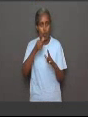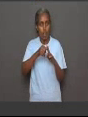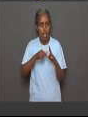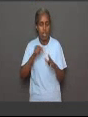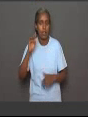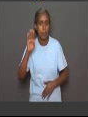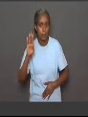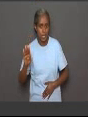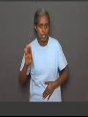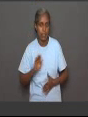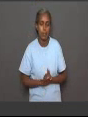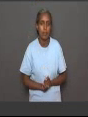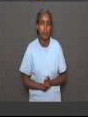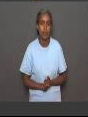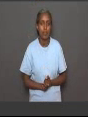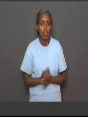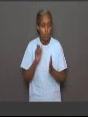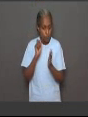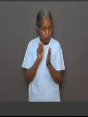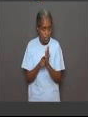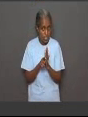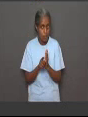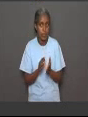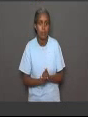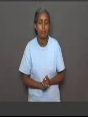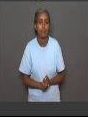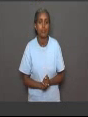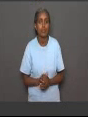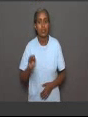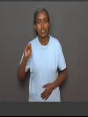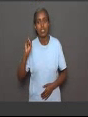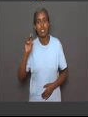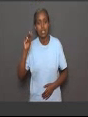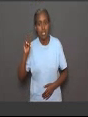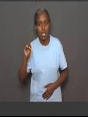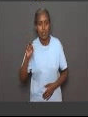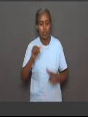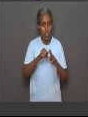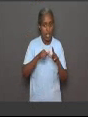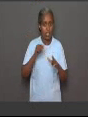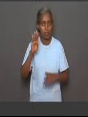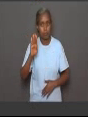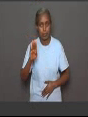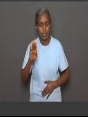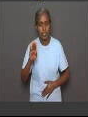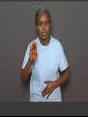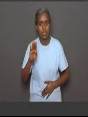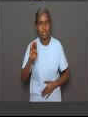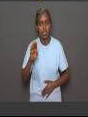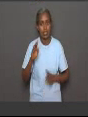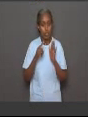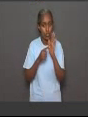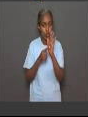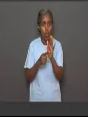B. For example, the sine of angle B is shown